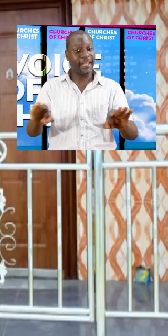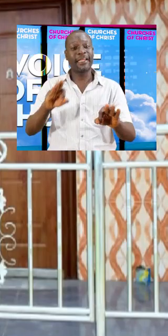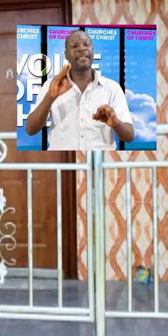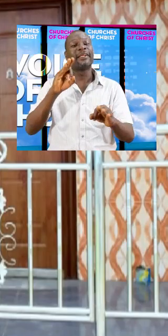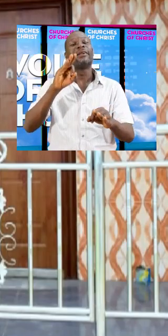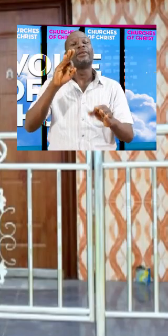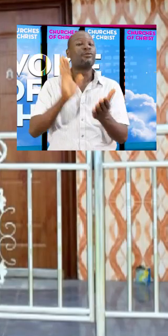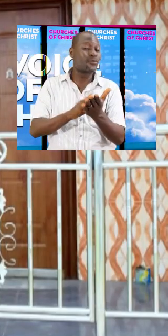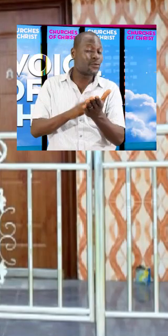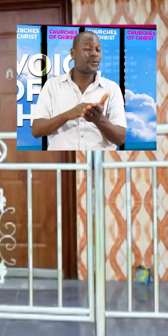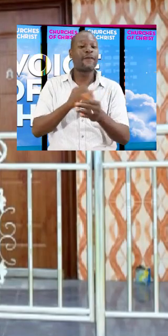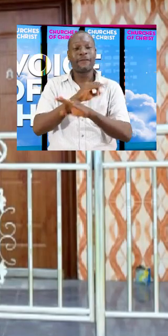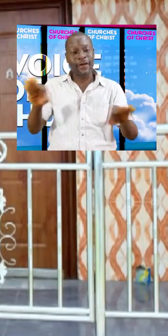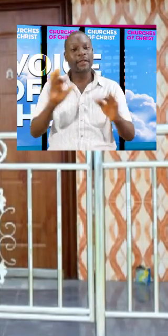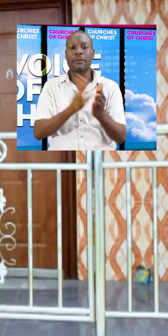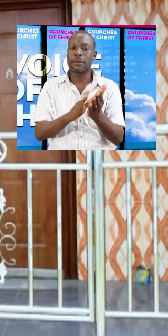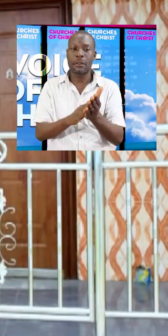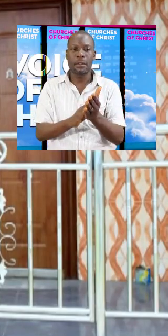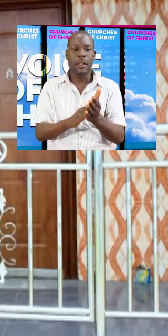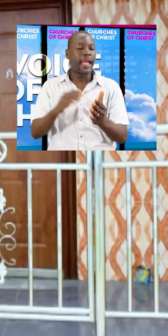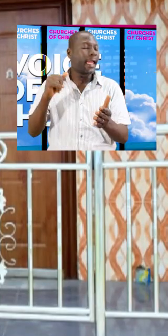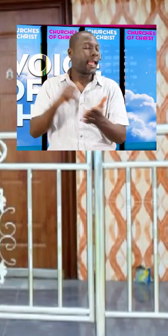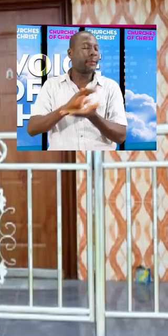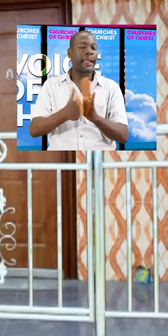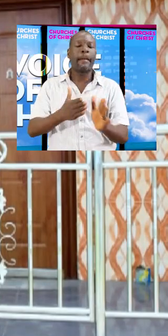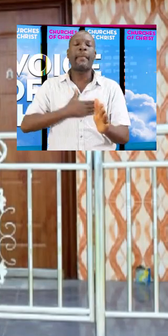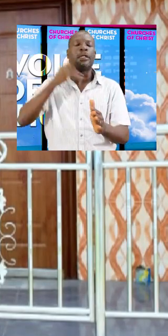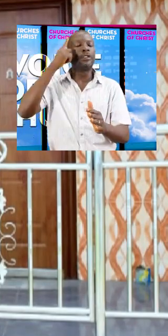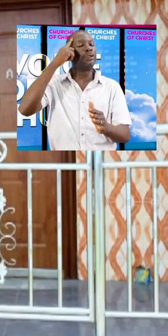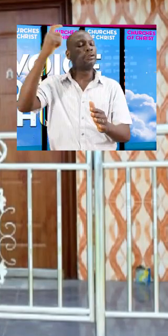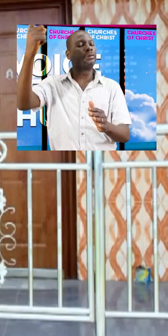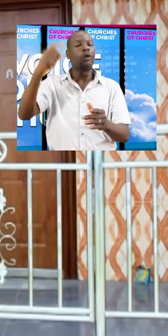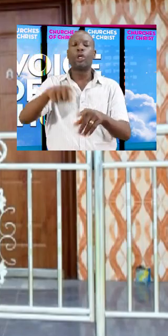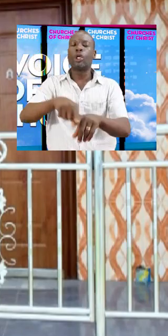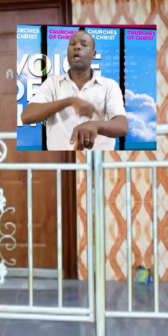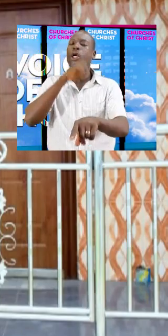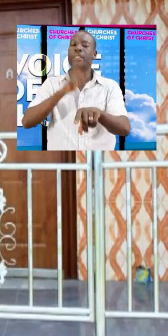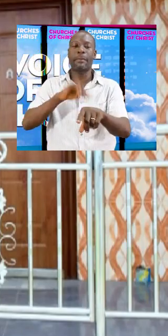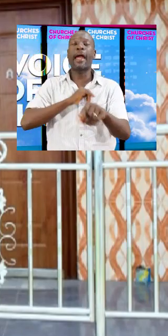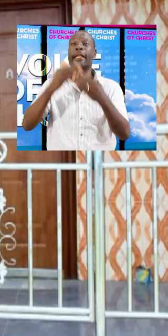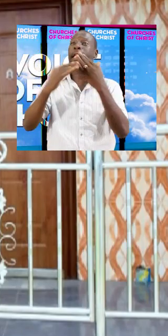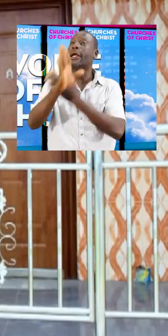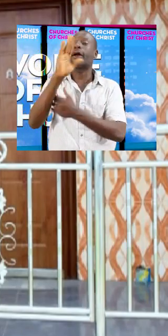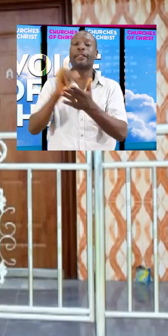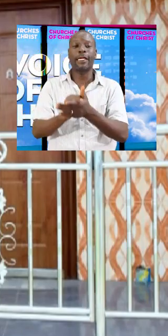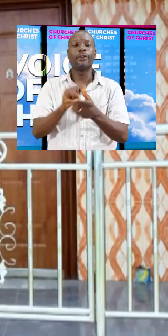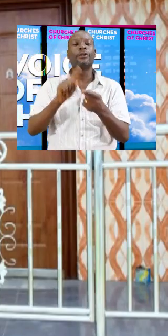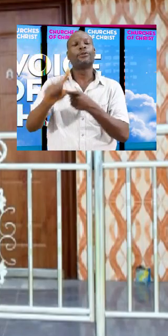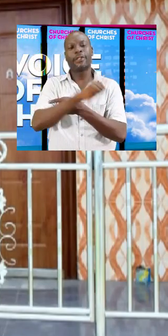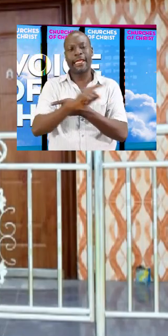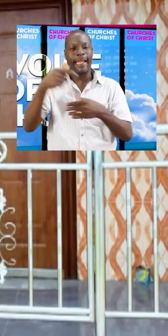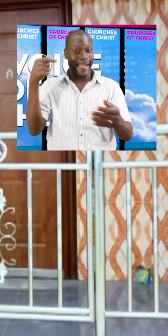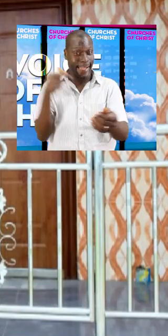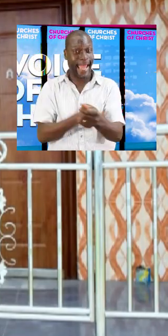ka no eye amada ye so emfie bebre enie na me da onyankopon ase se ene Ghana